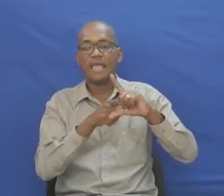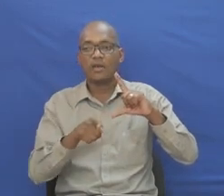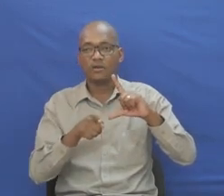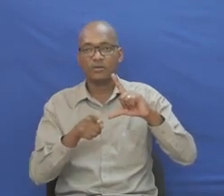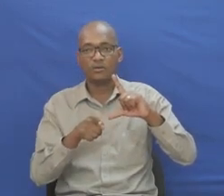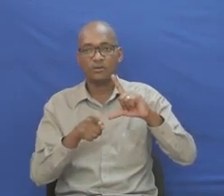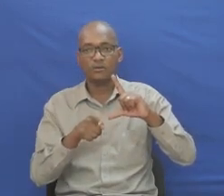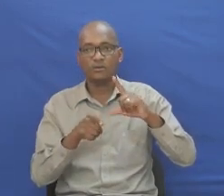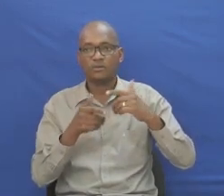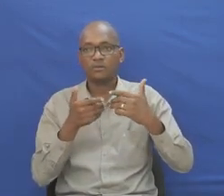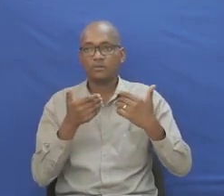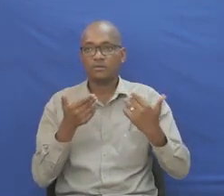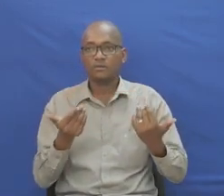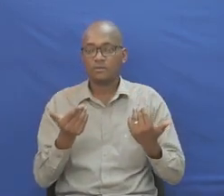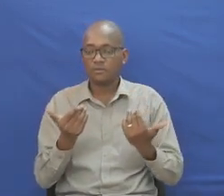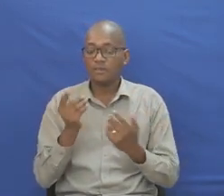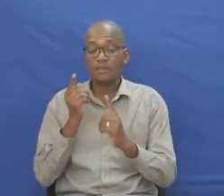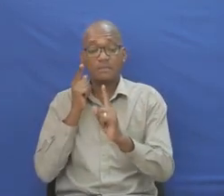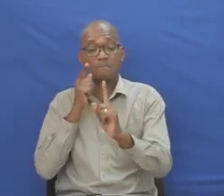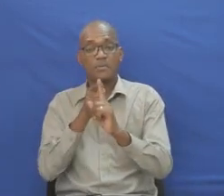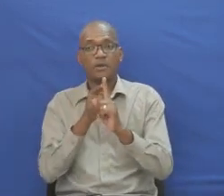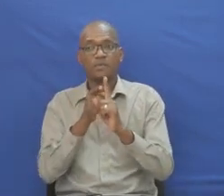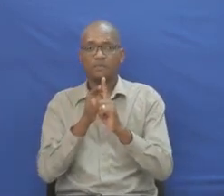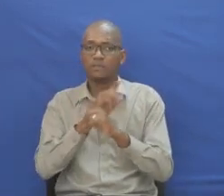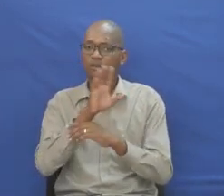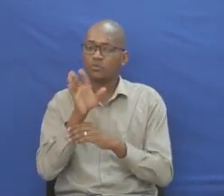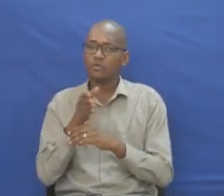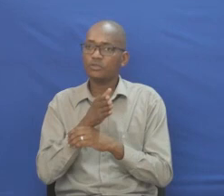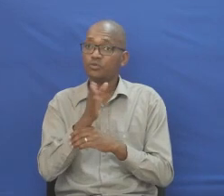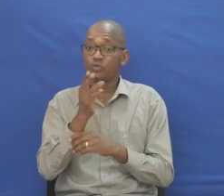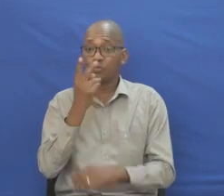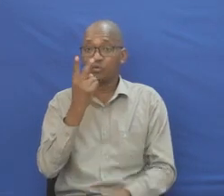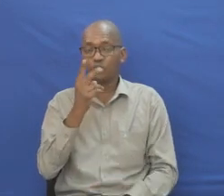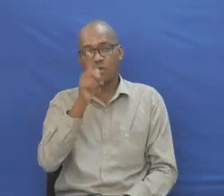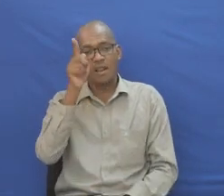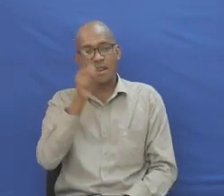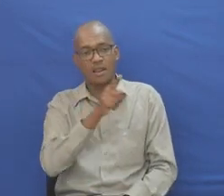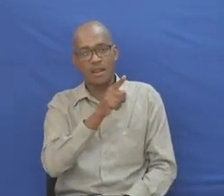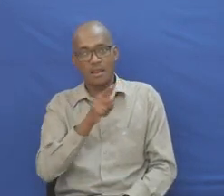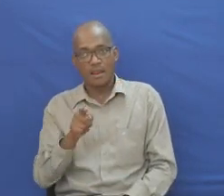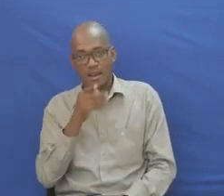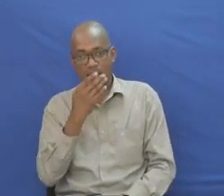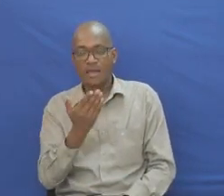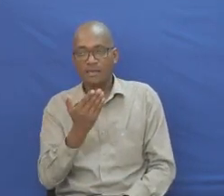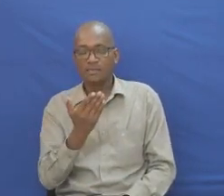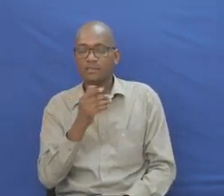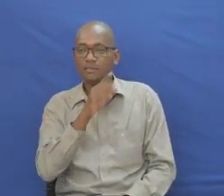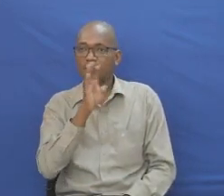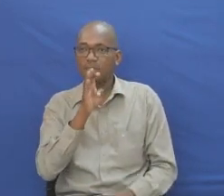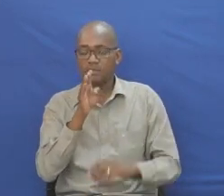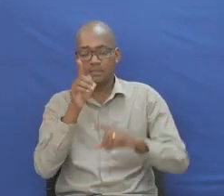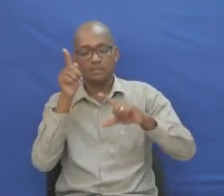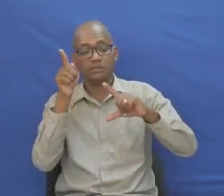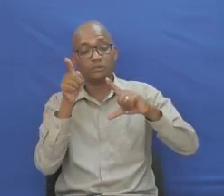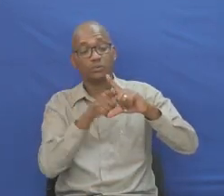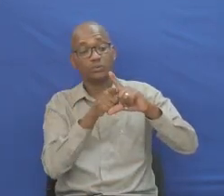going to intersect somewhere, the point where those two lines they intersect, they form an angle. And that angle, which is formed by two lines